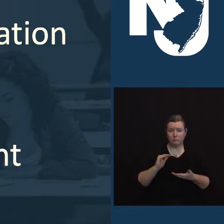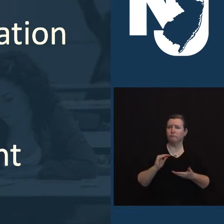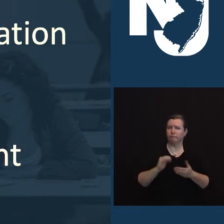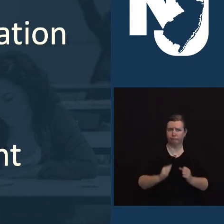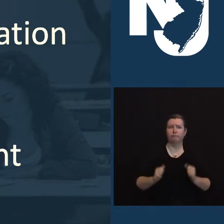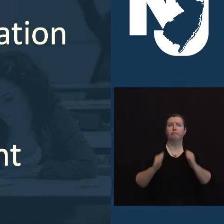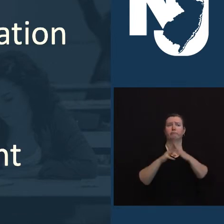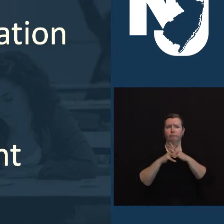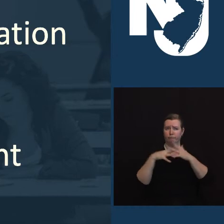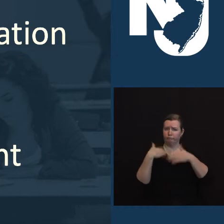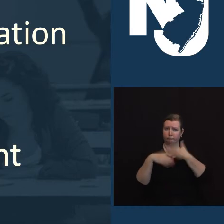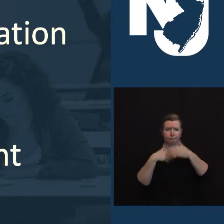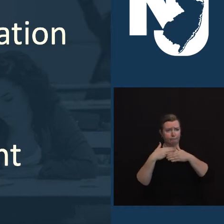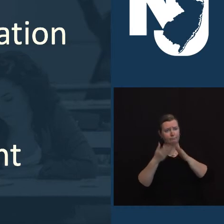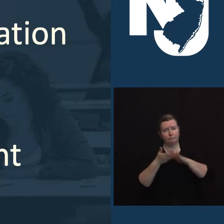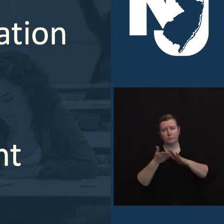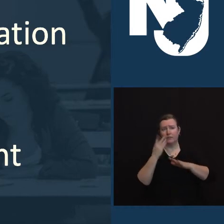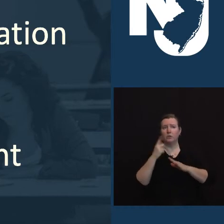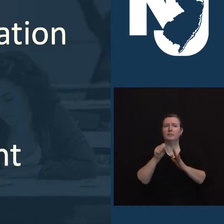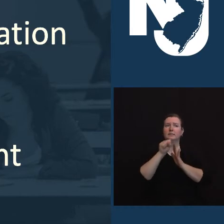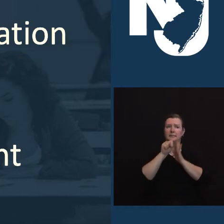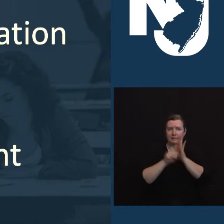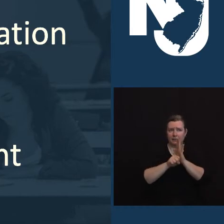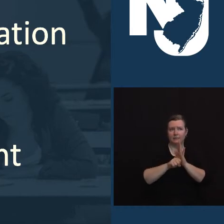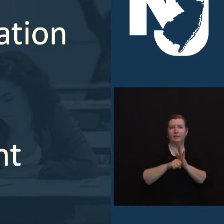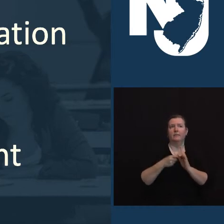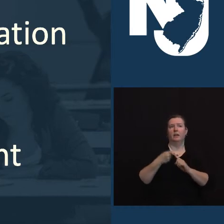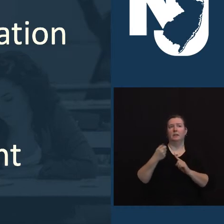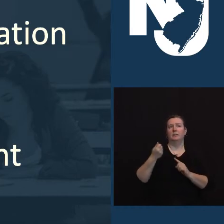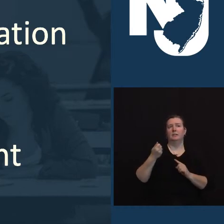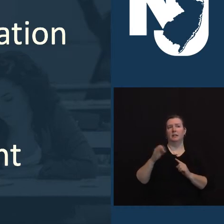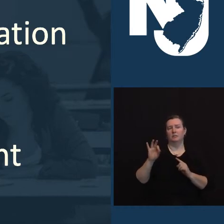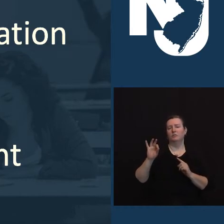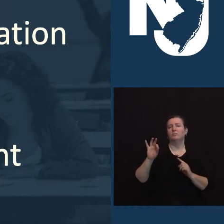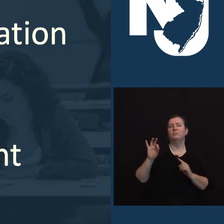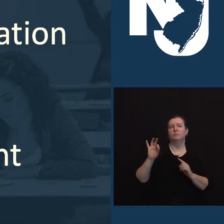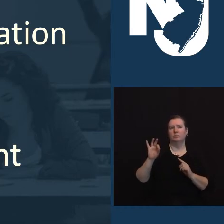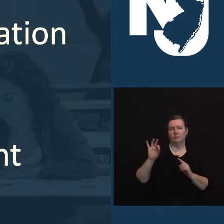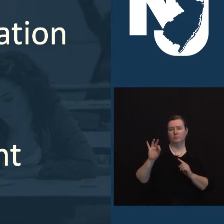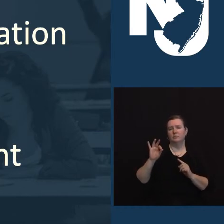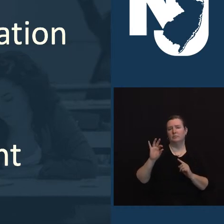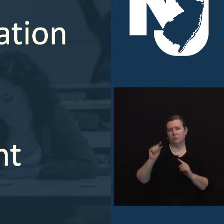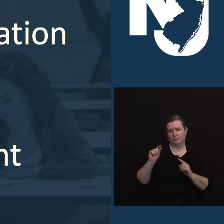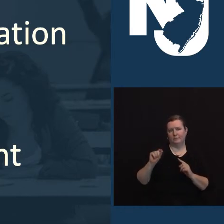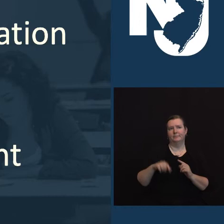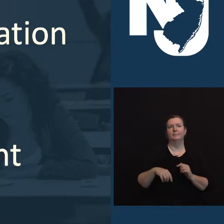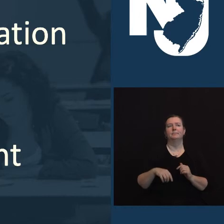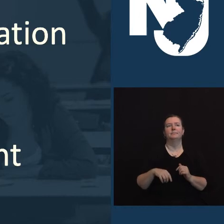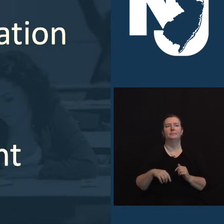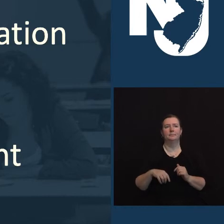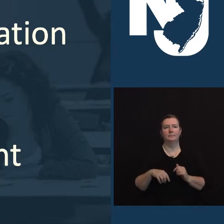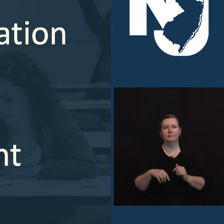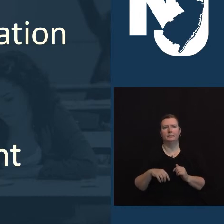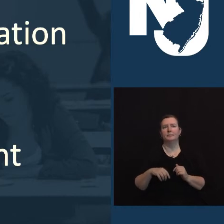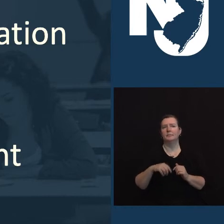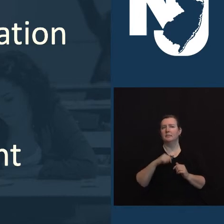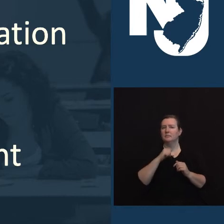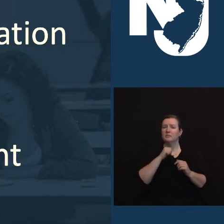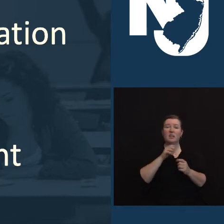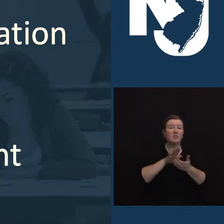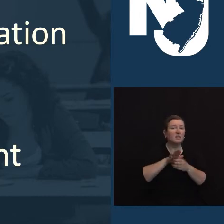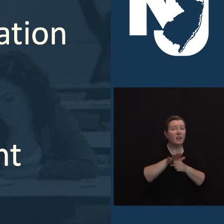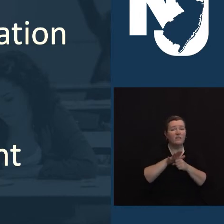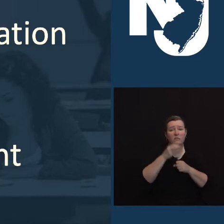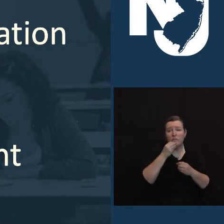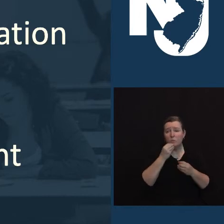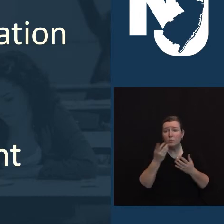2019 to meaningfully combat the issue of food insecurity on our campuses. These grants will range from $40,000